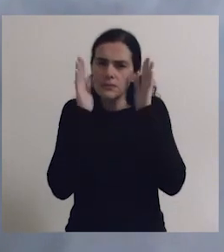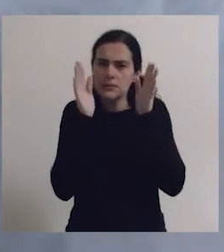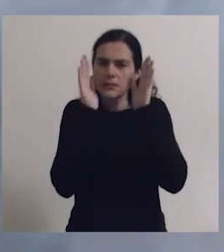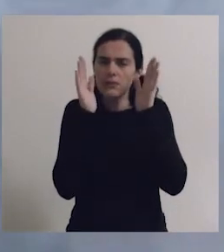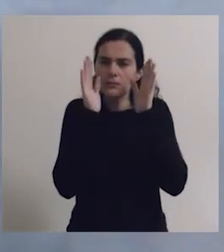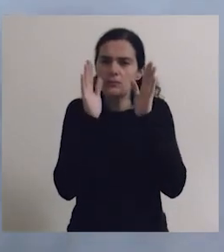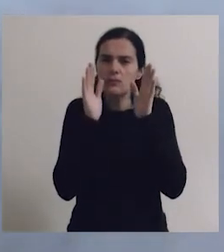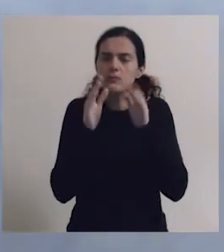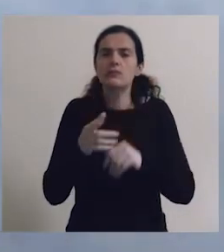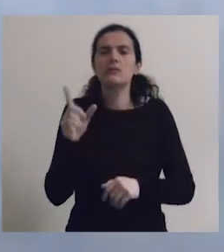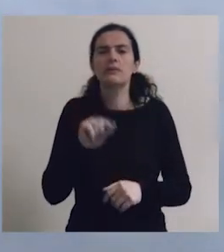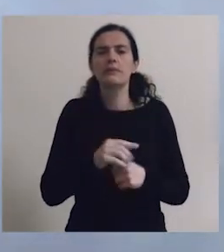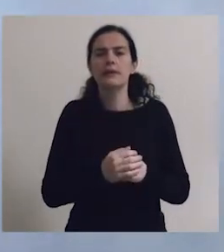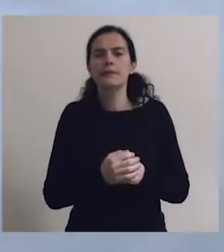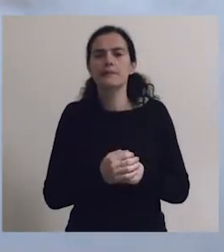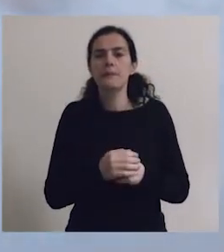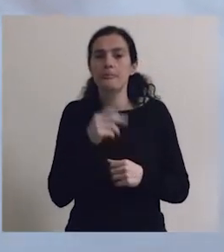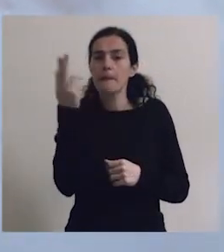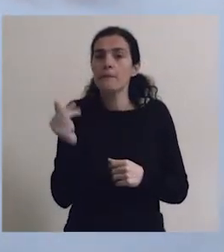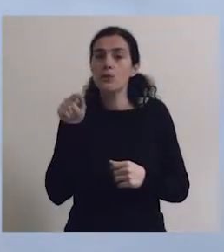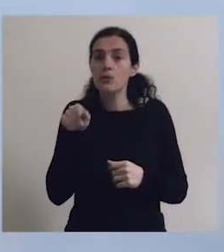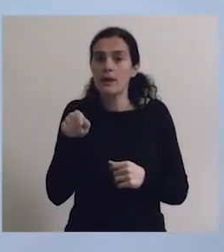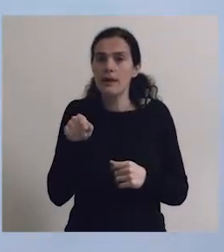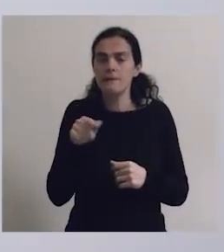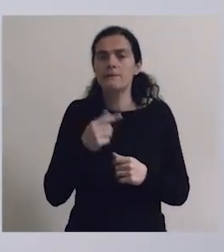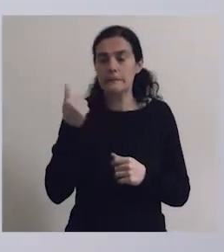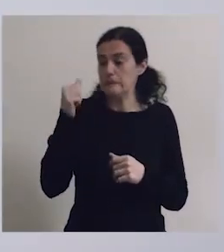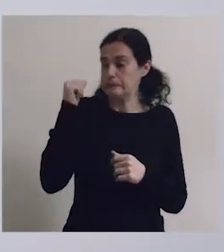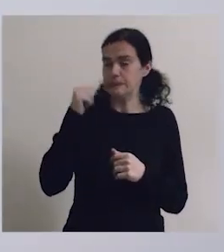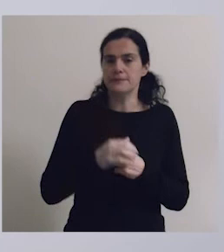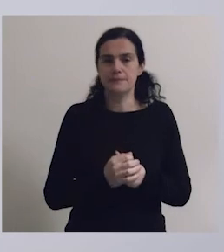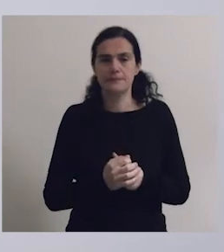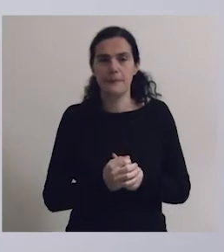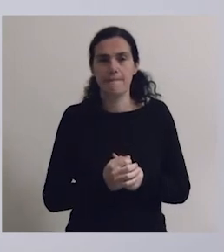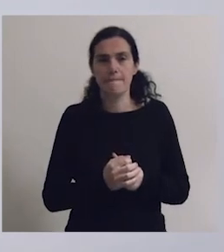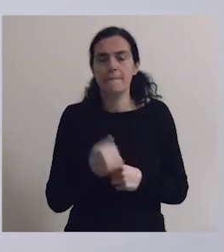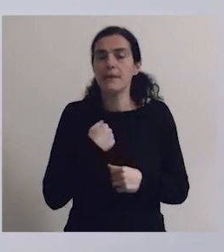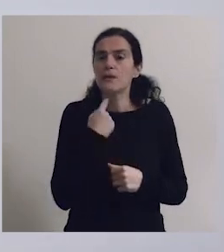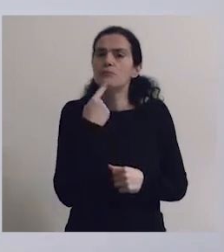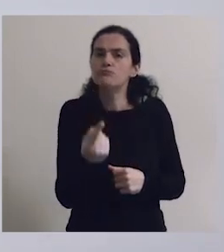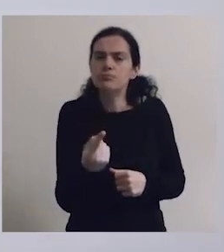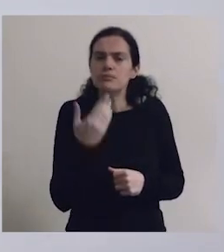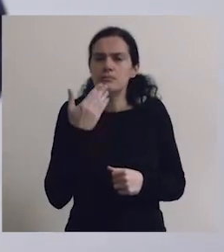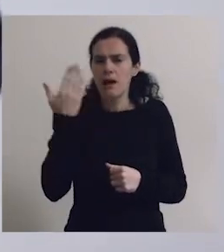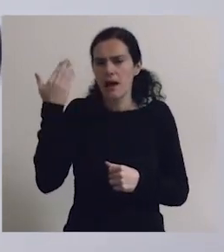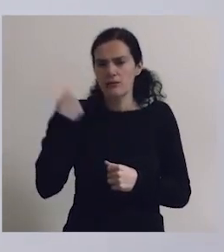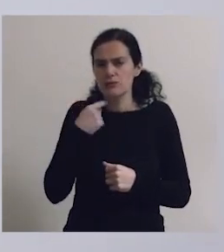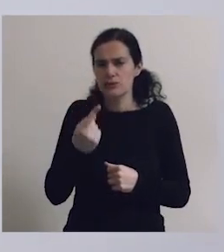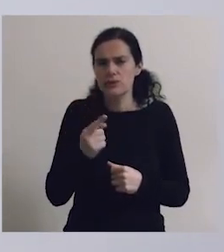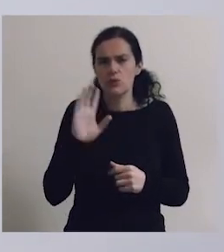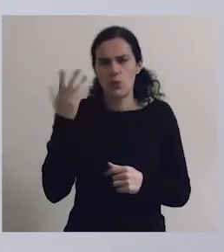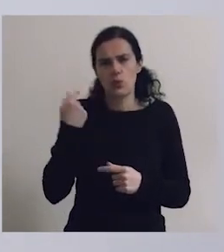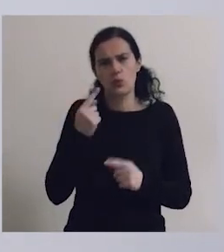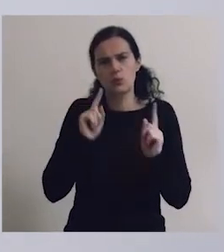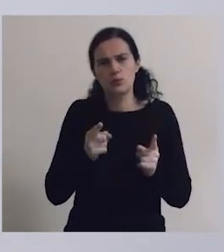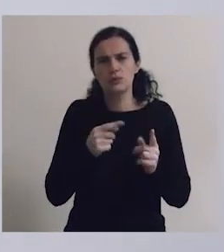bring your attention also to this painting behind me. I mentioned